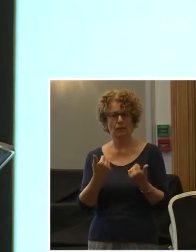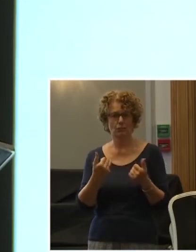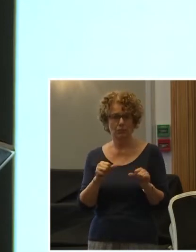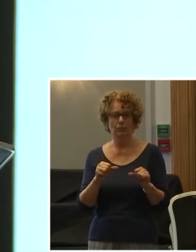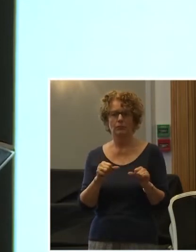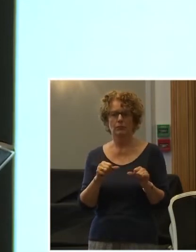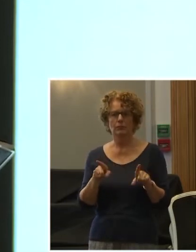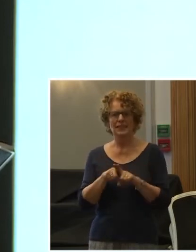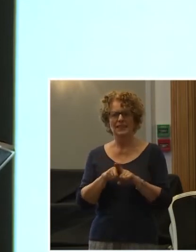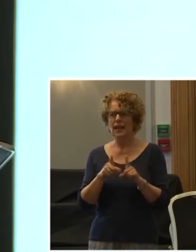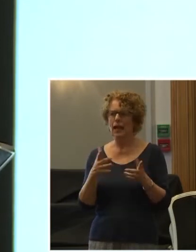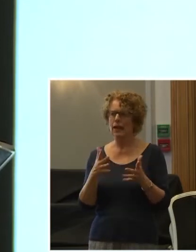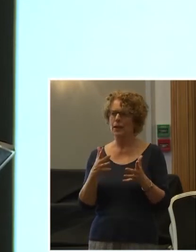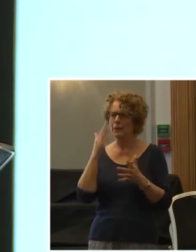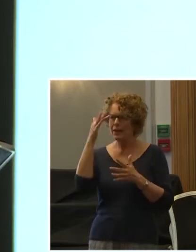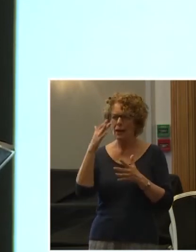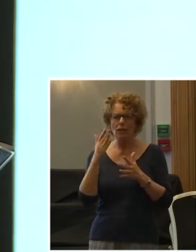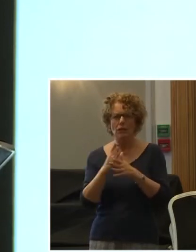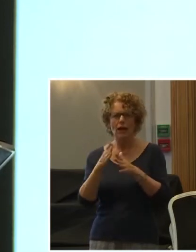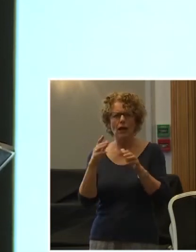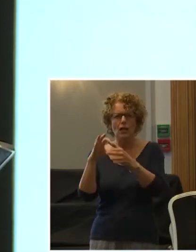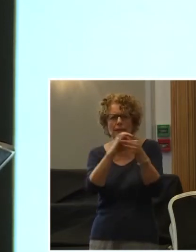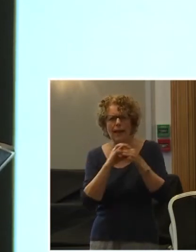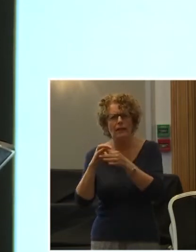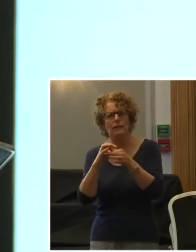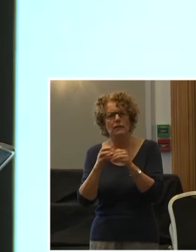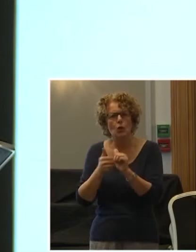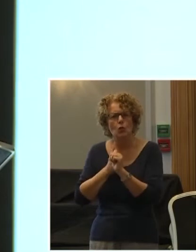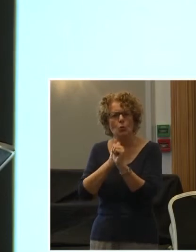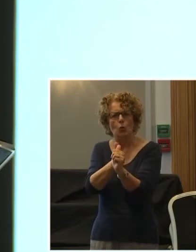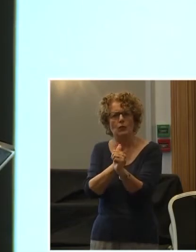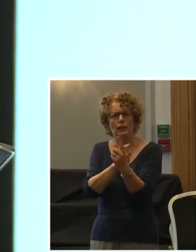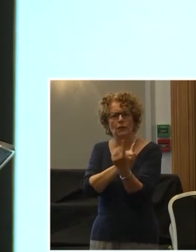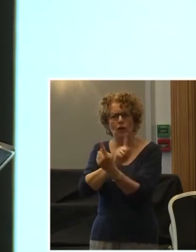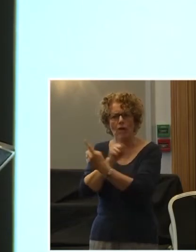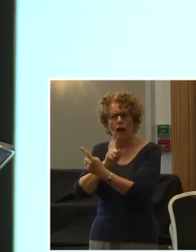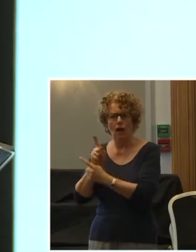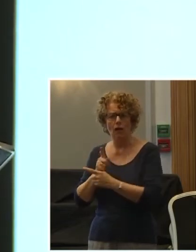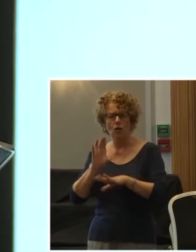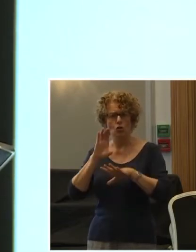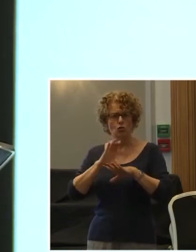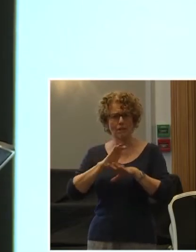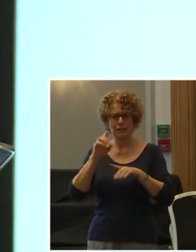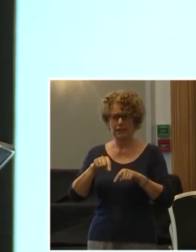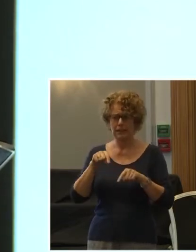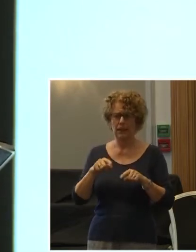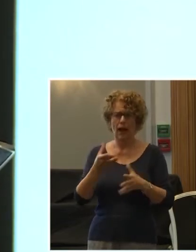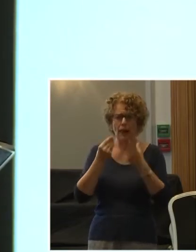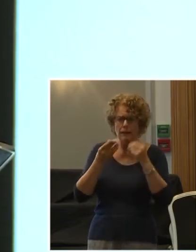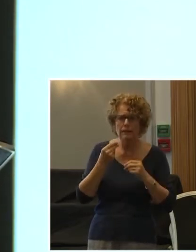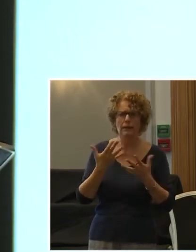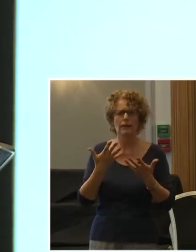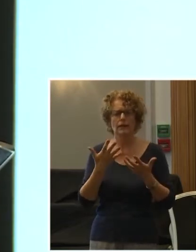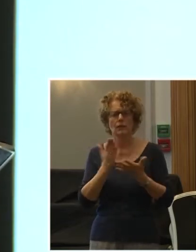same ethos of togetherness, supporting each other, and the charity being right at the centre of the community, listening and